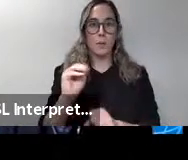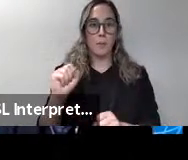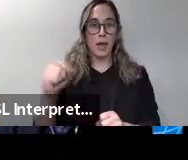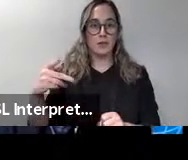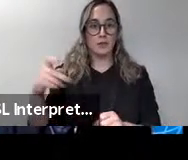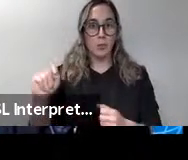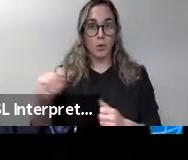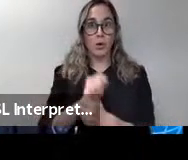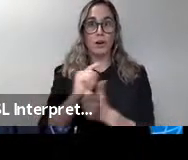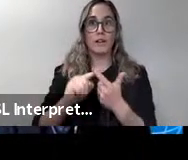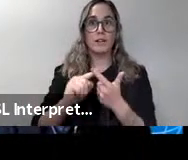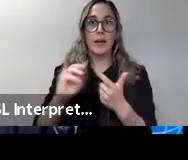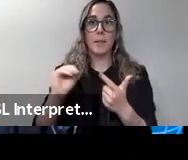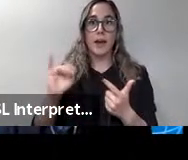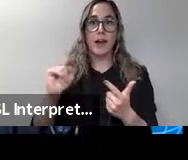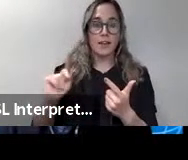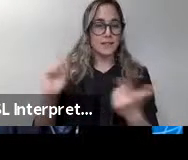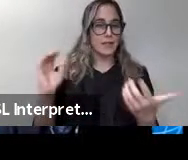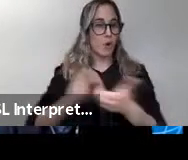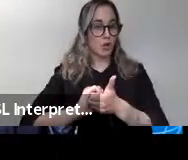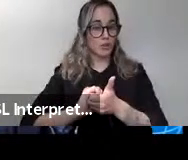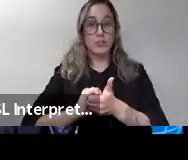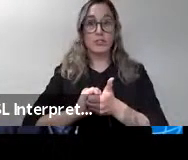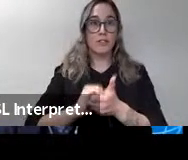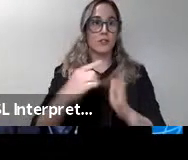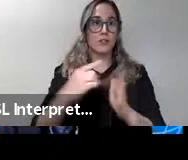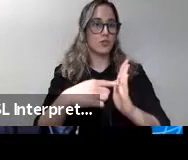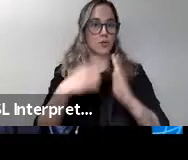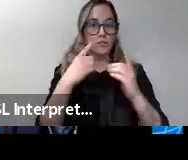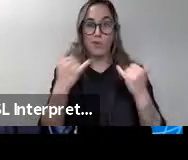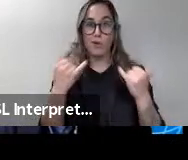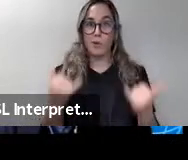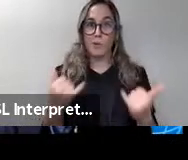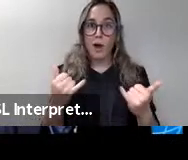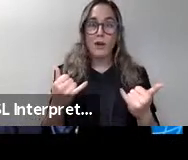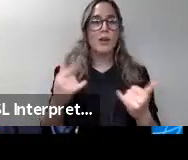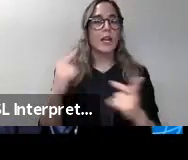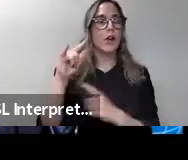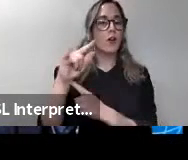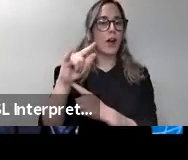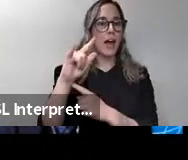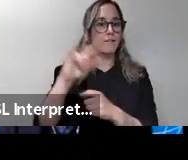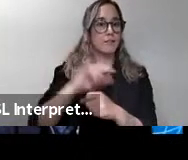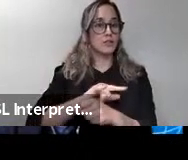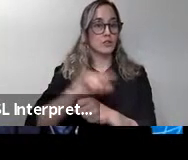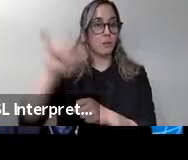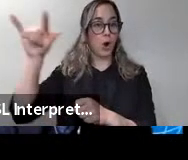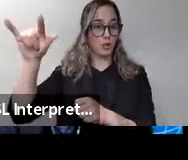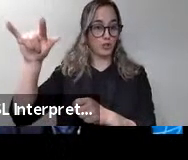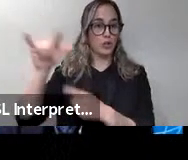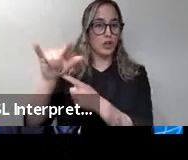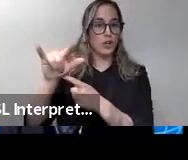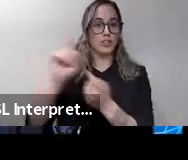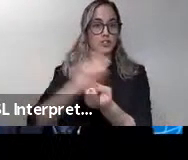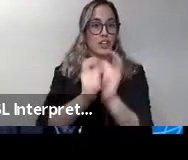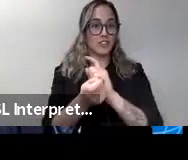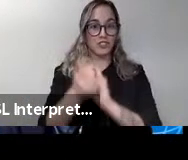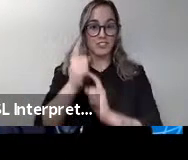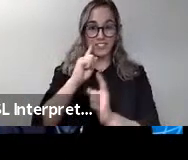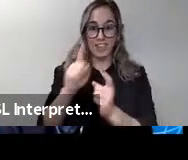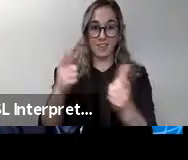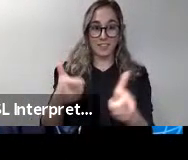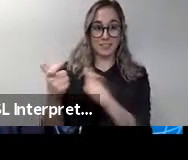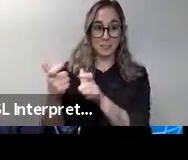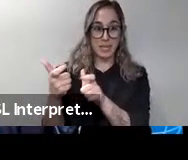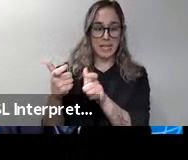FAA partnership shows that for modern aircraft on departure, changes in aircraft climb speed actually have minimal